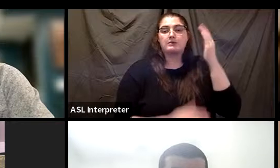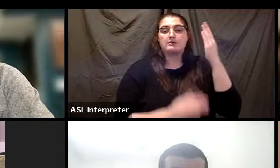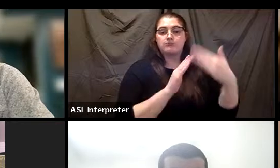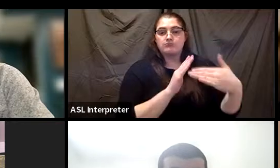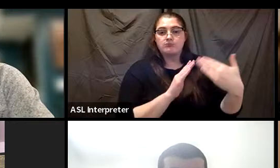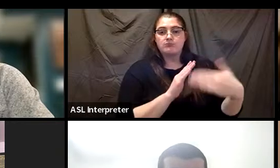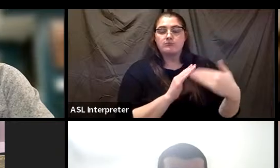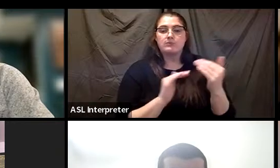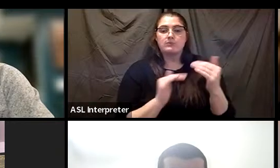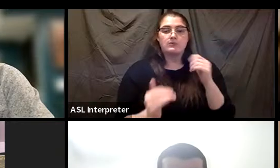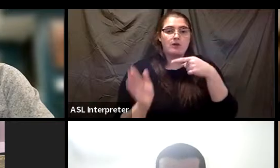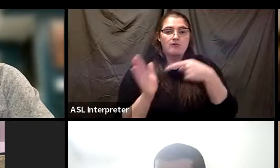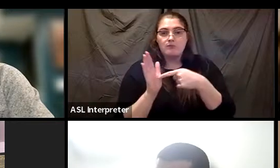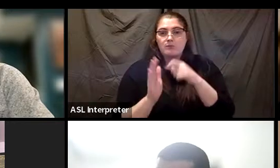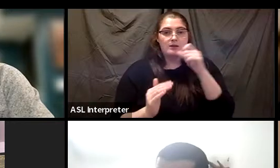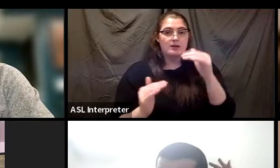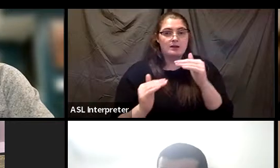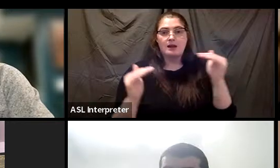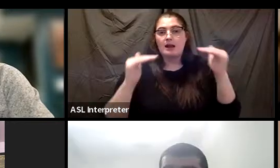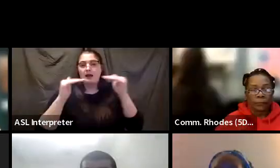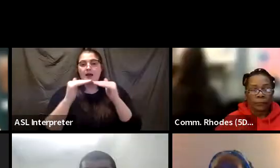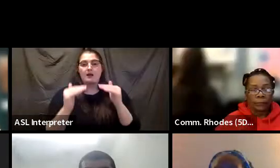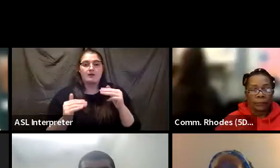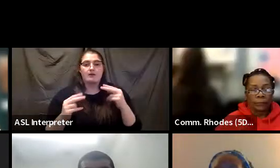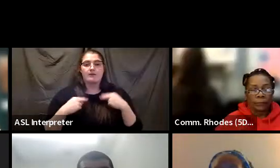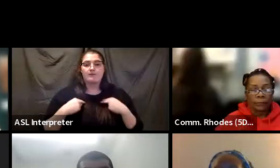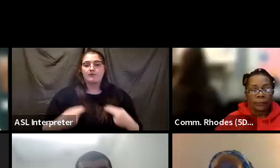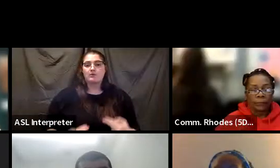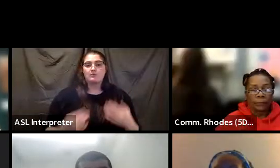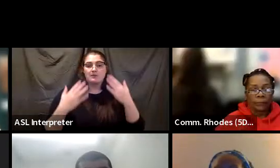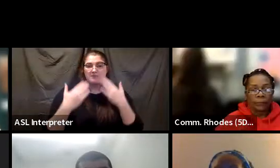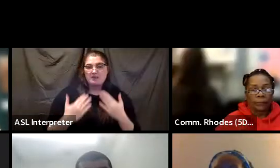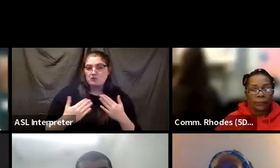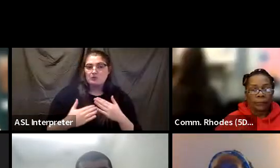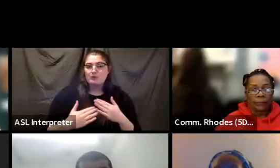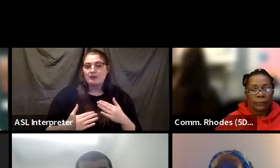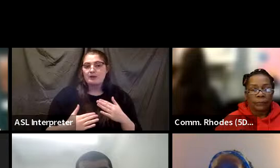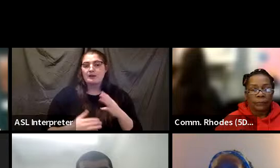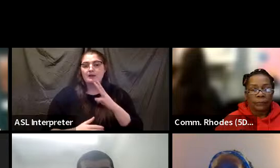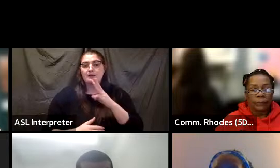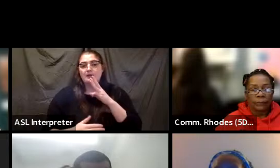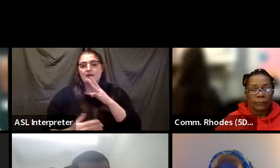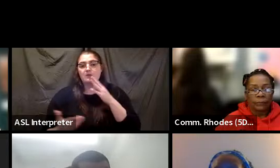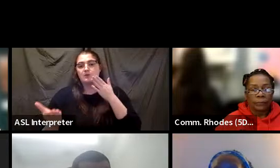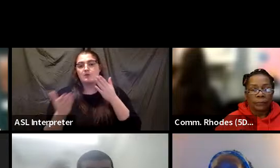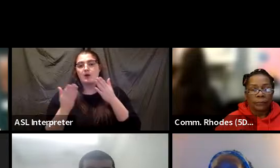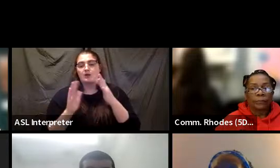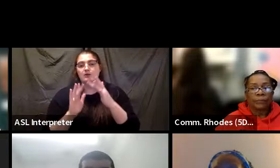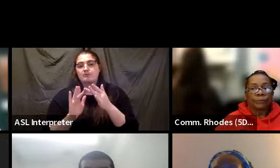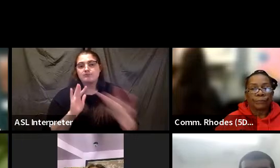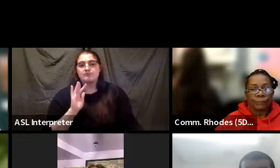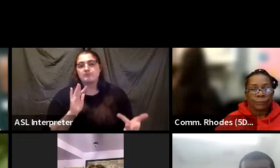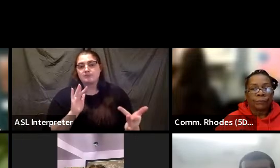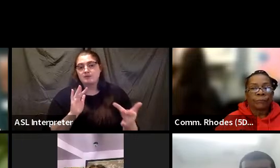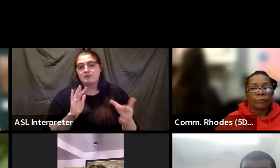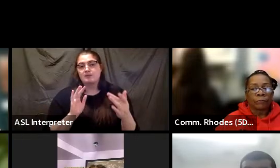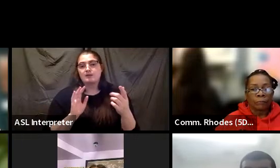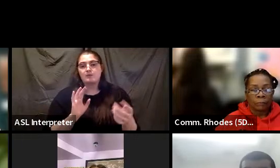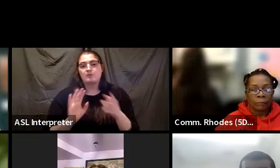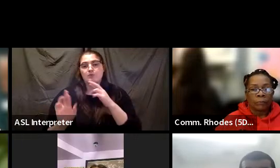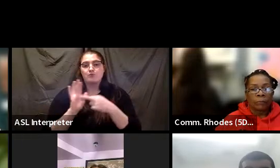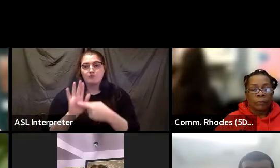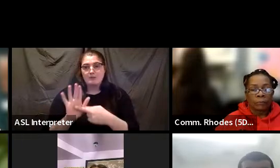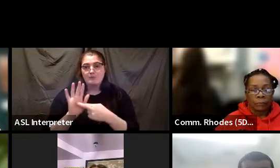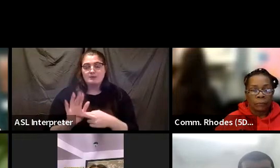and inequitable infliction of human misery that water service disconnections represent. So with